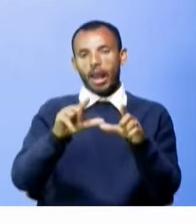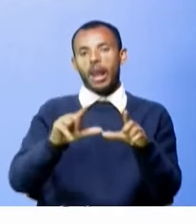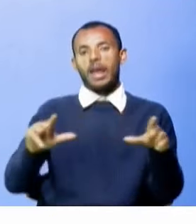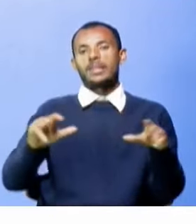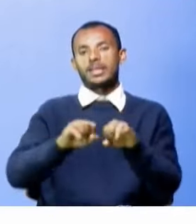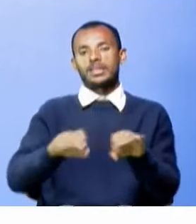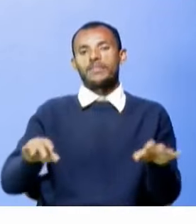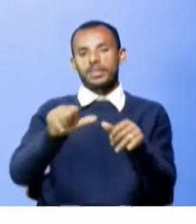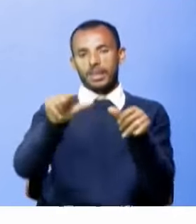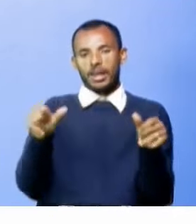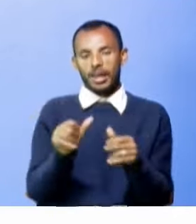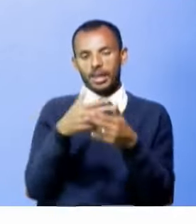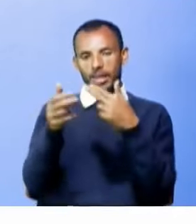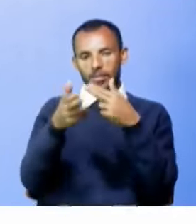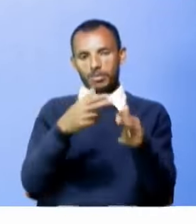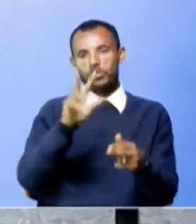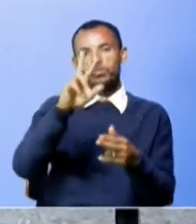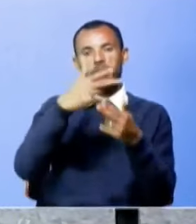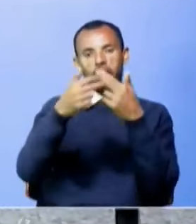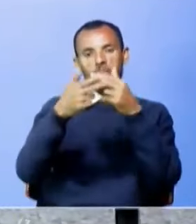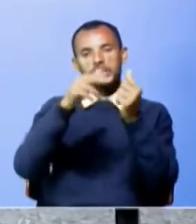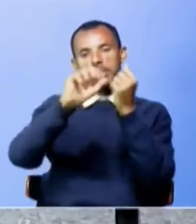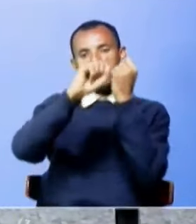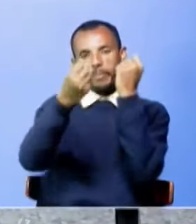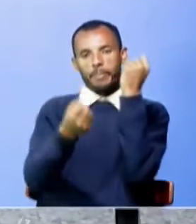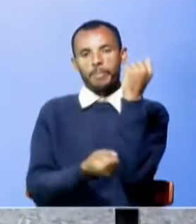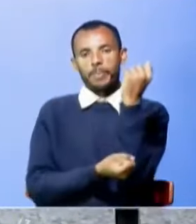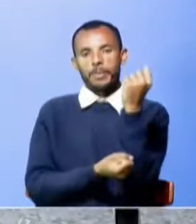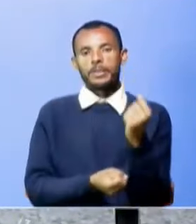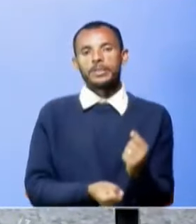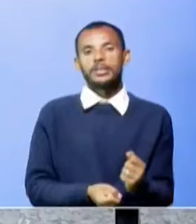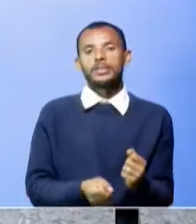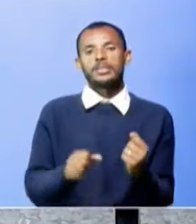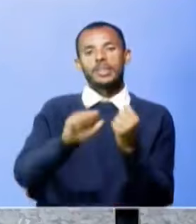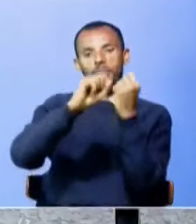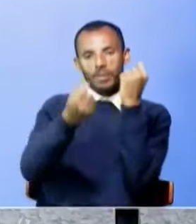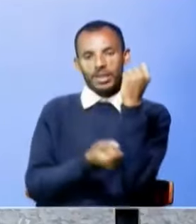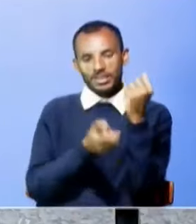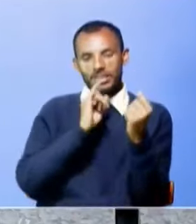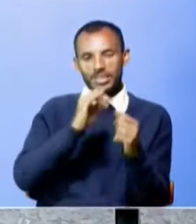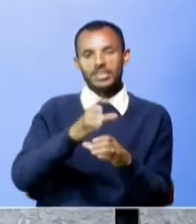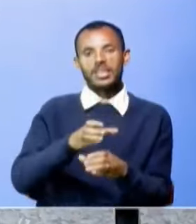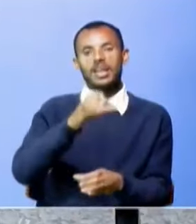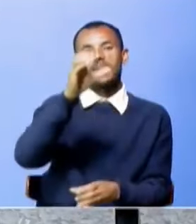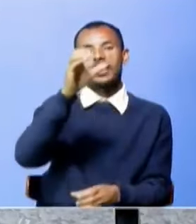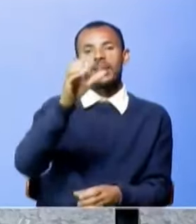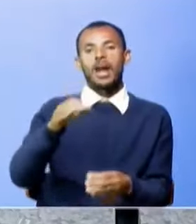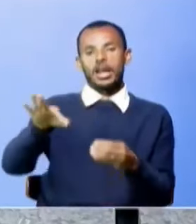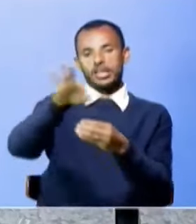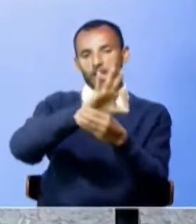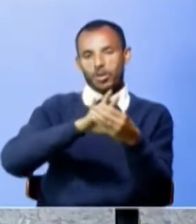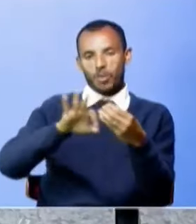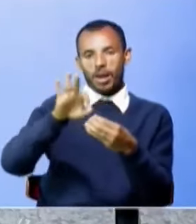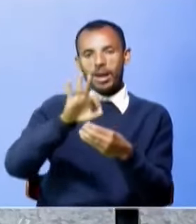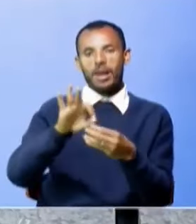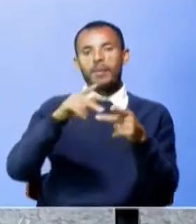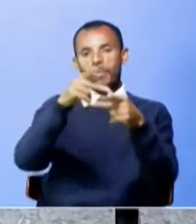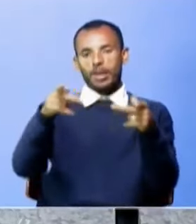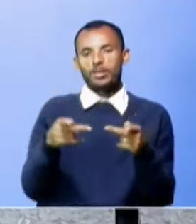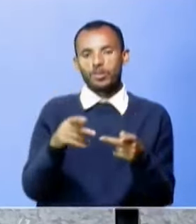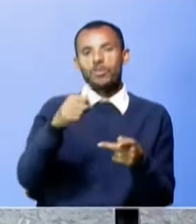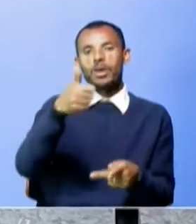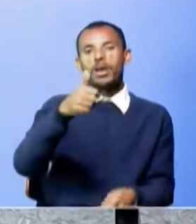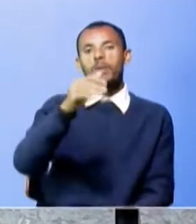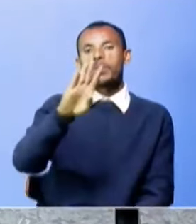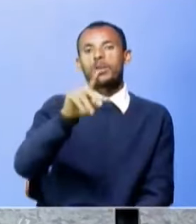2 times area of the base. Since the bases of a cylinder are circular, in place of AB,